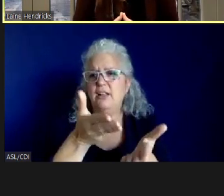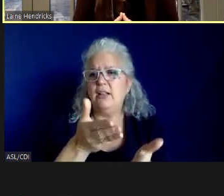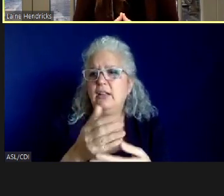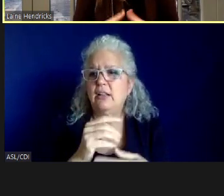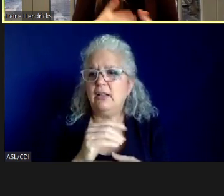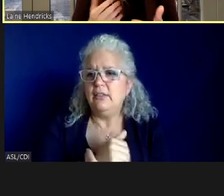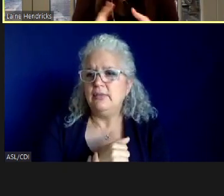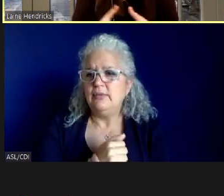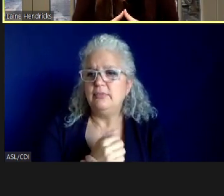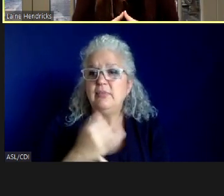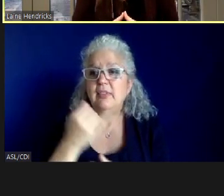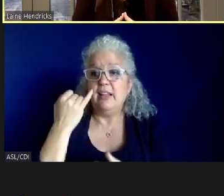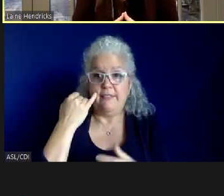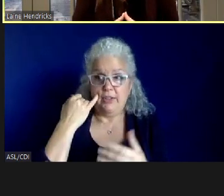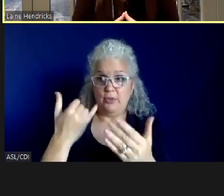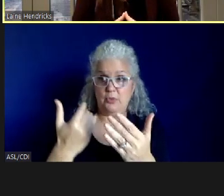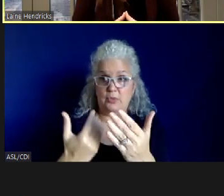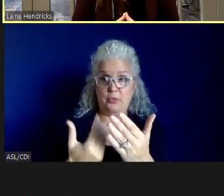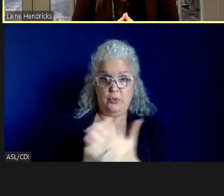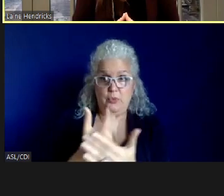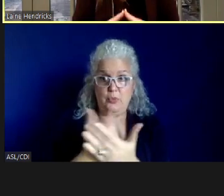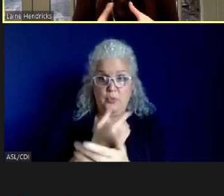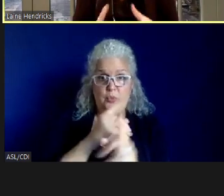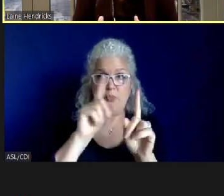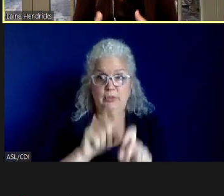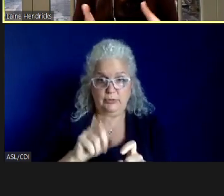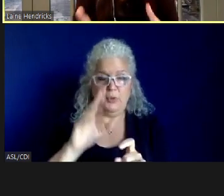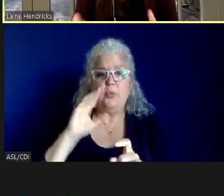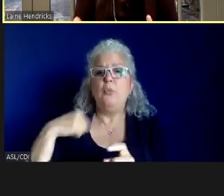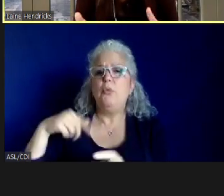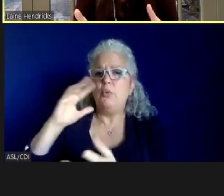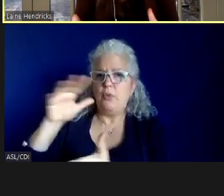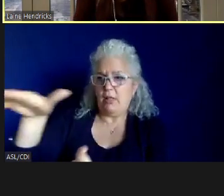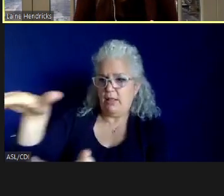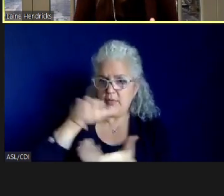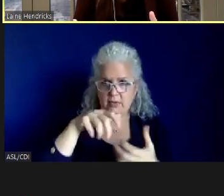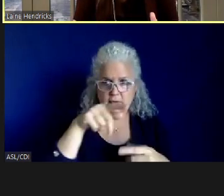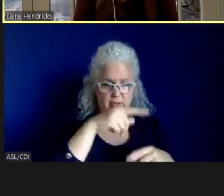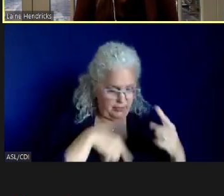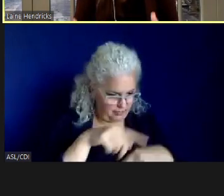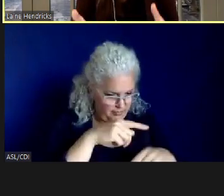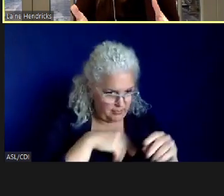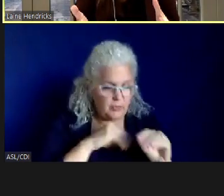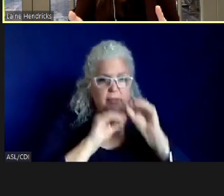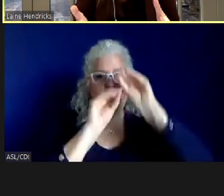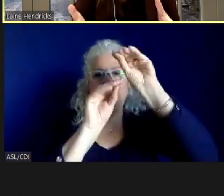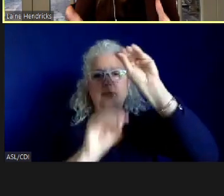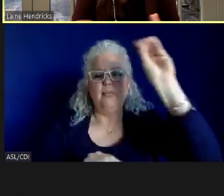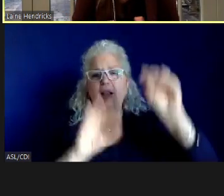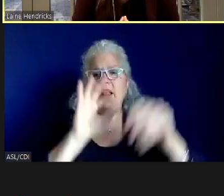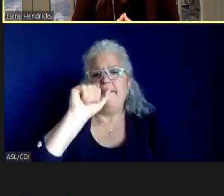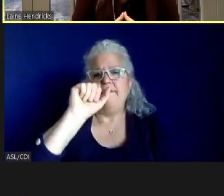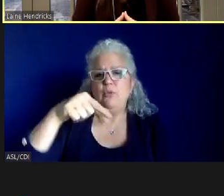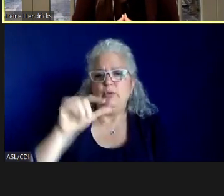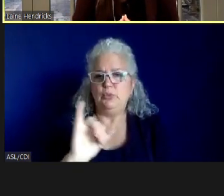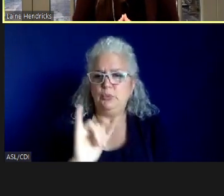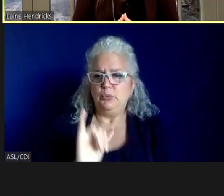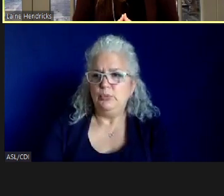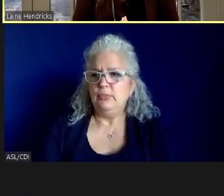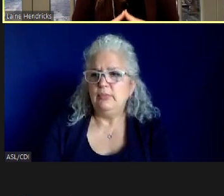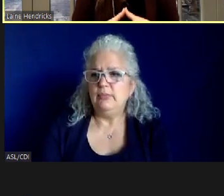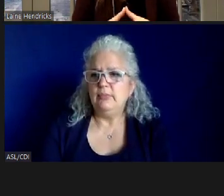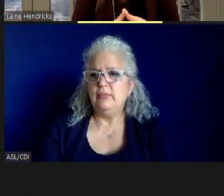to our team and see if we can get them added there so that we can continue to make this an ongoing resource, living, breathing resource for all of